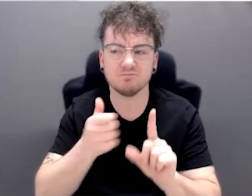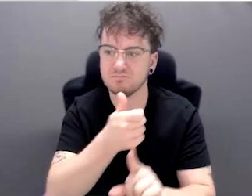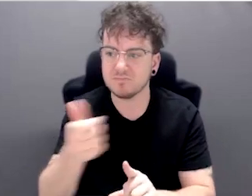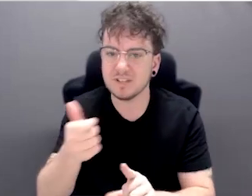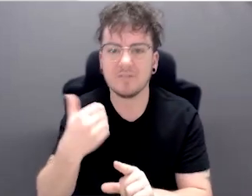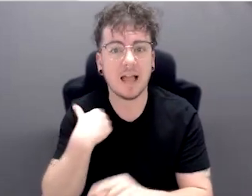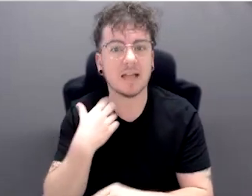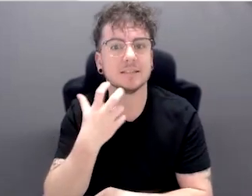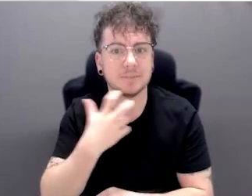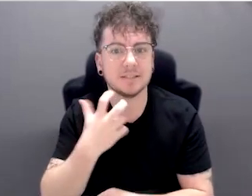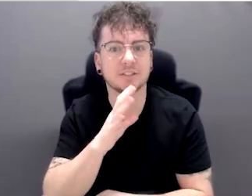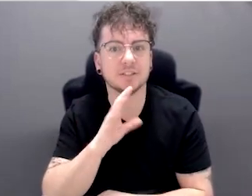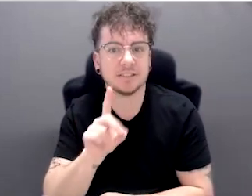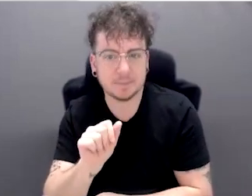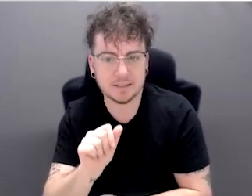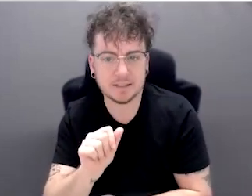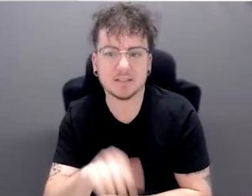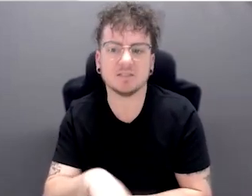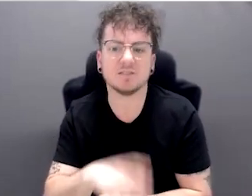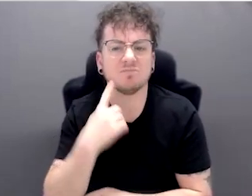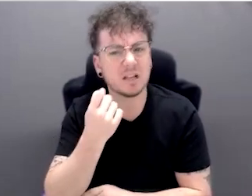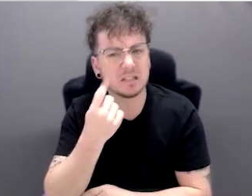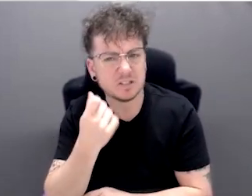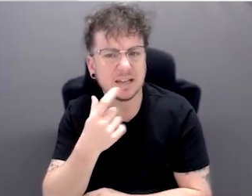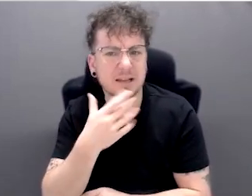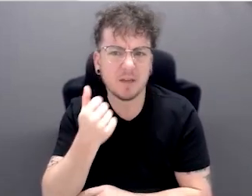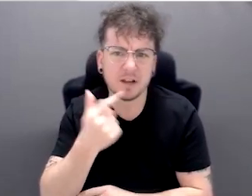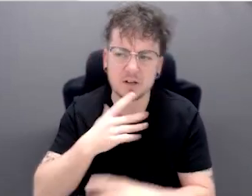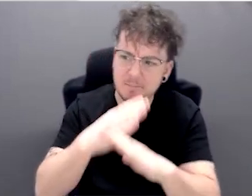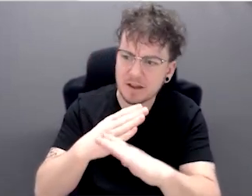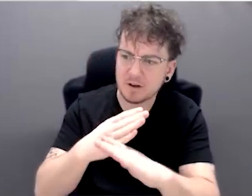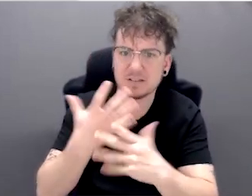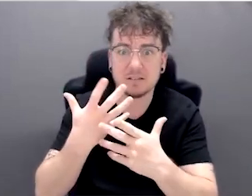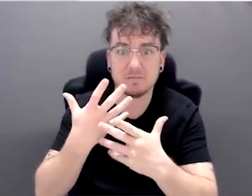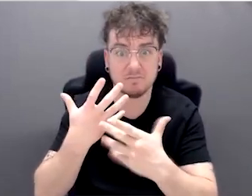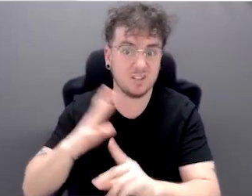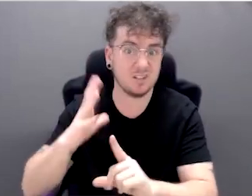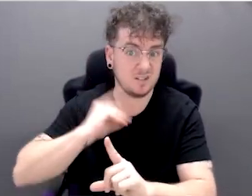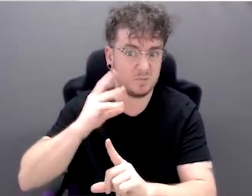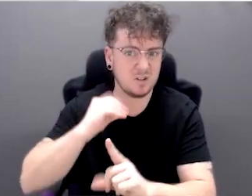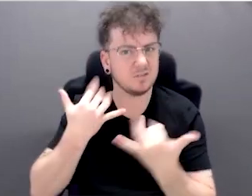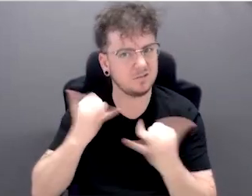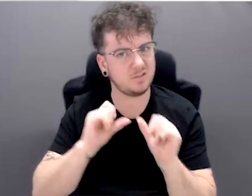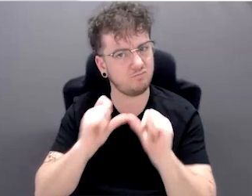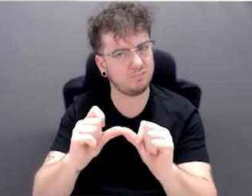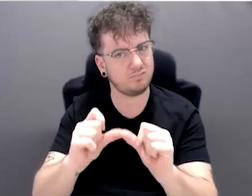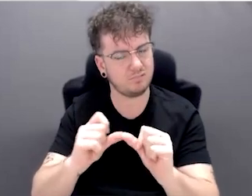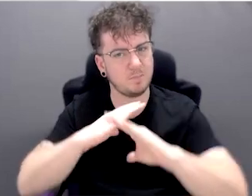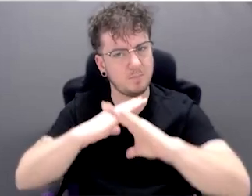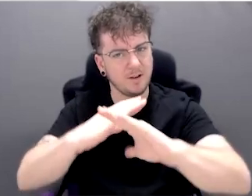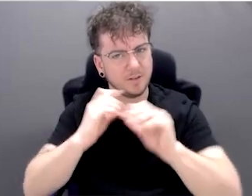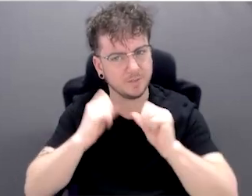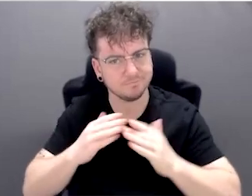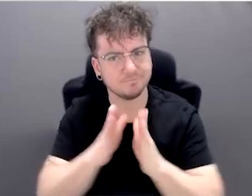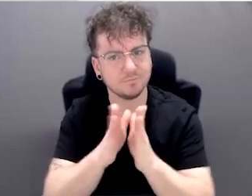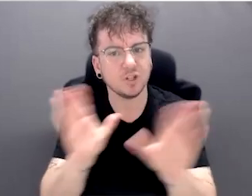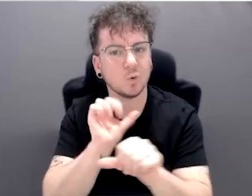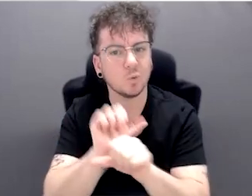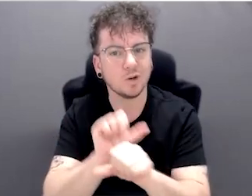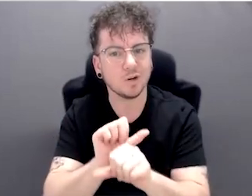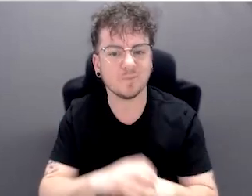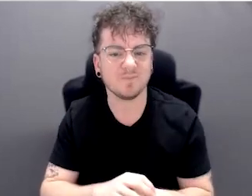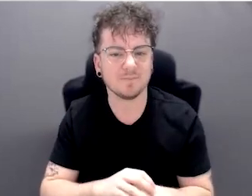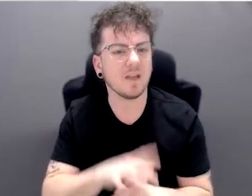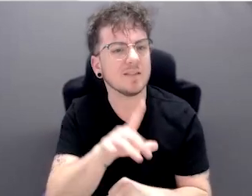disabilities to better understand the barriers that have existed and still exist for them within the general labor market. The employment